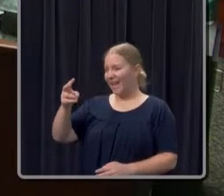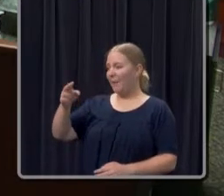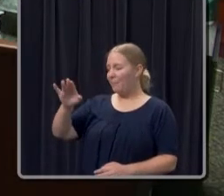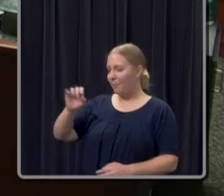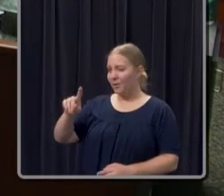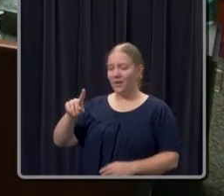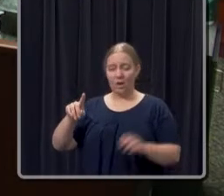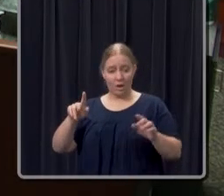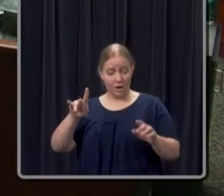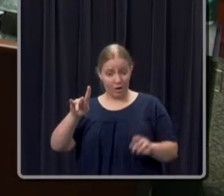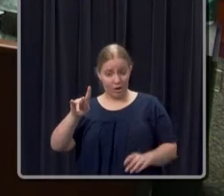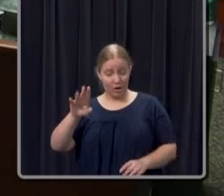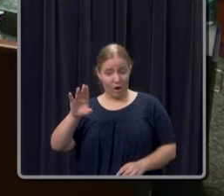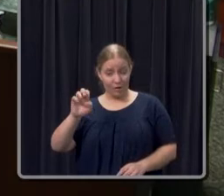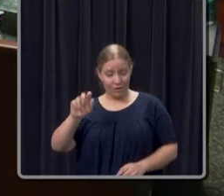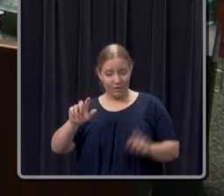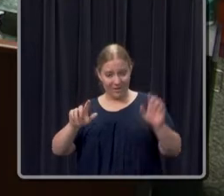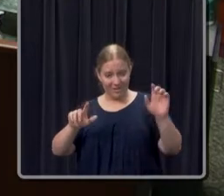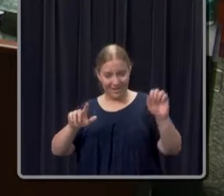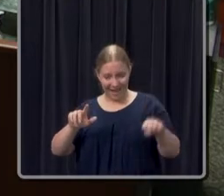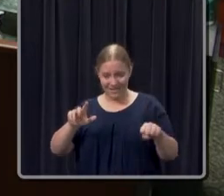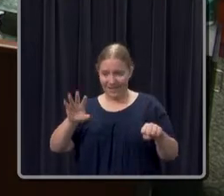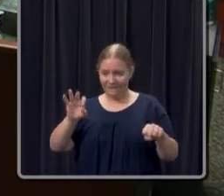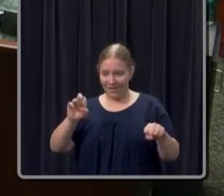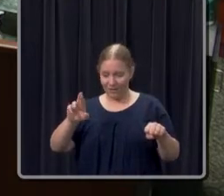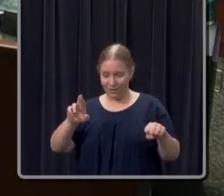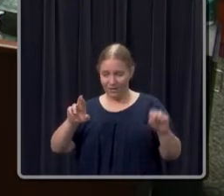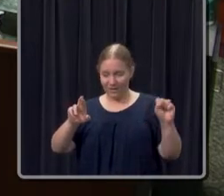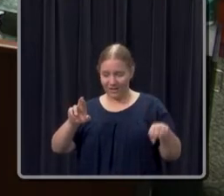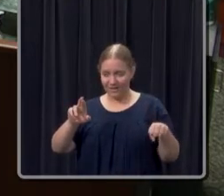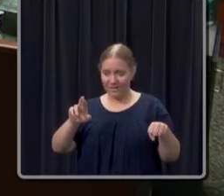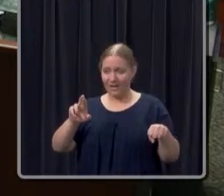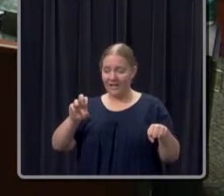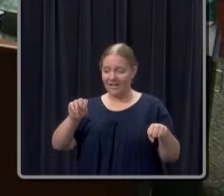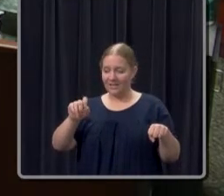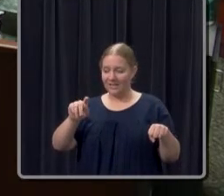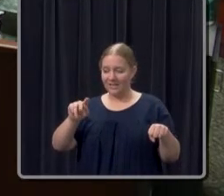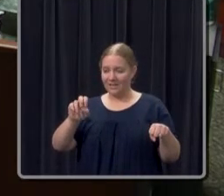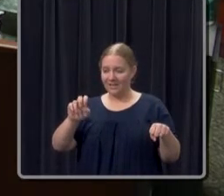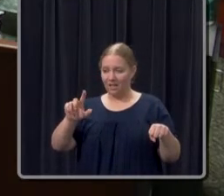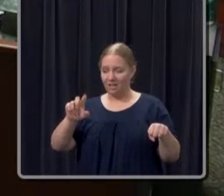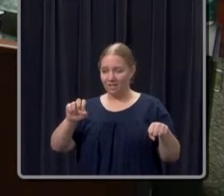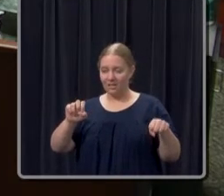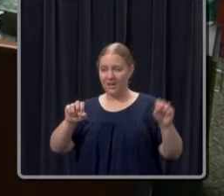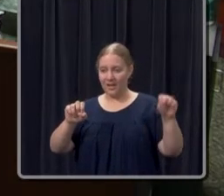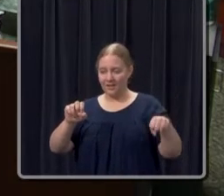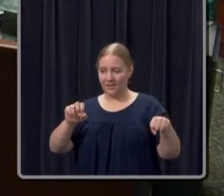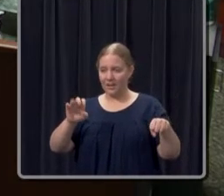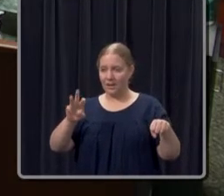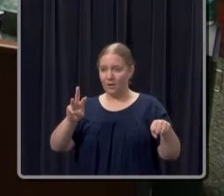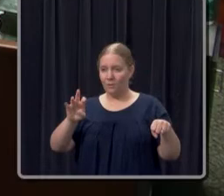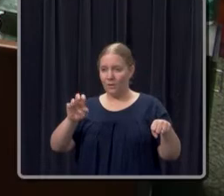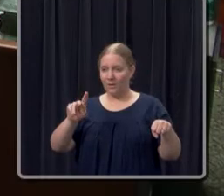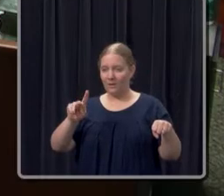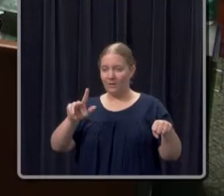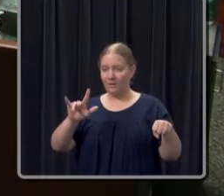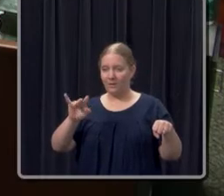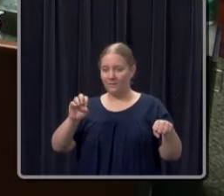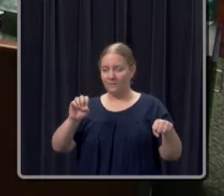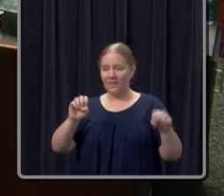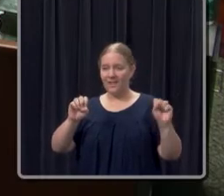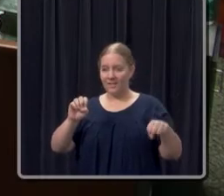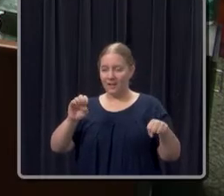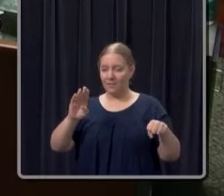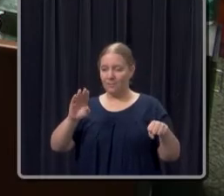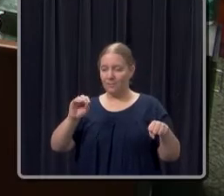Mr. Connell, Yes. Mrs. Felter, Yes. Mrs. Steele, Yes, Mr. Wycliffe, Yes. Mr. Boyd,